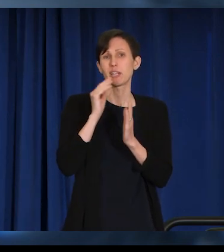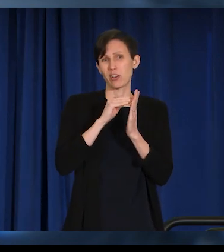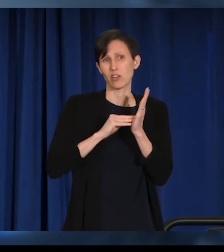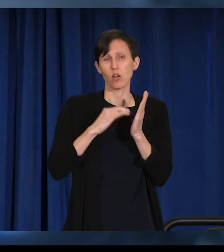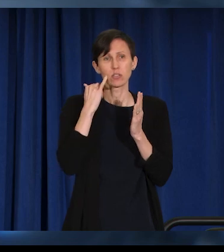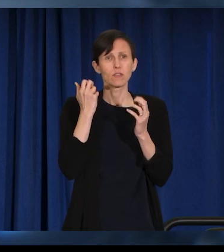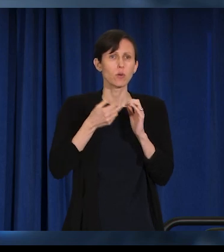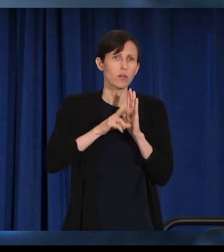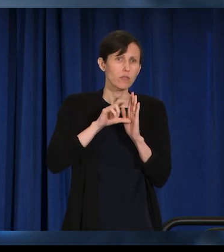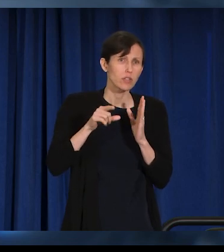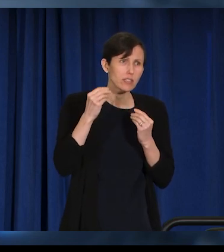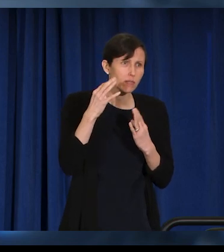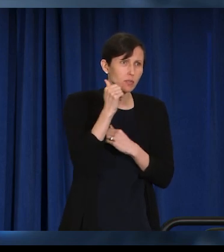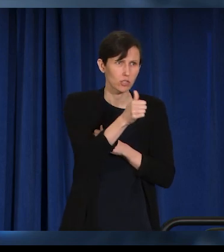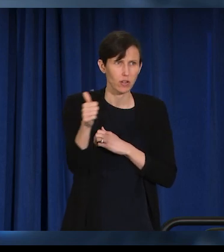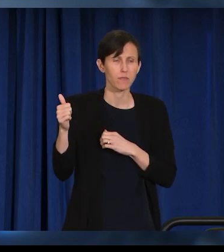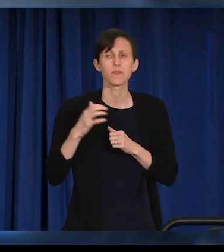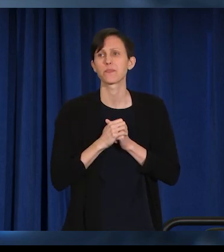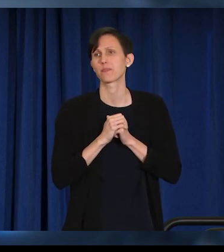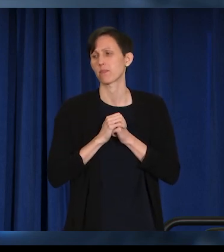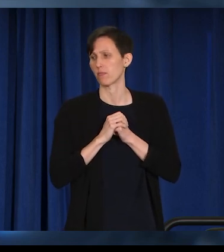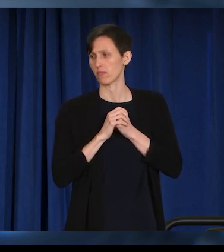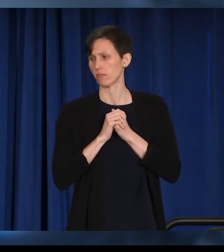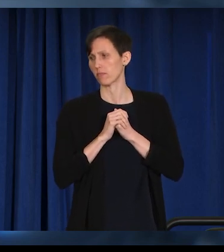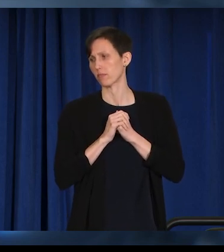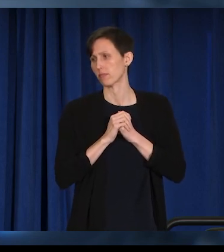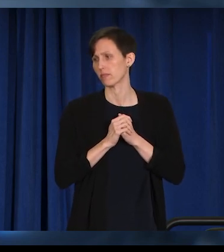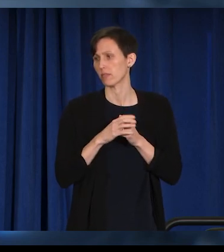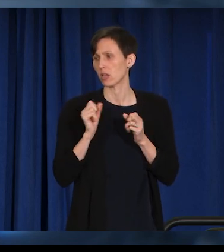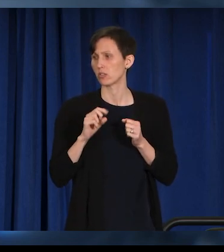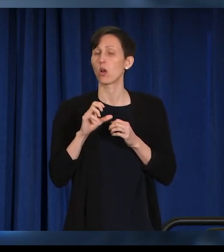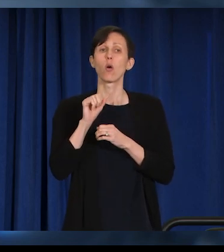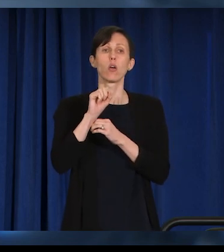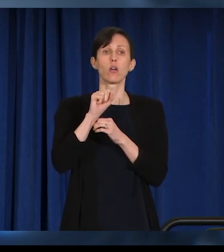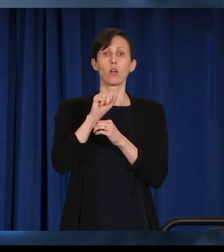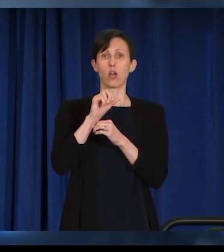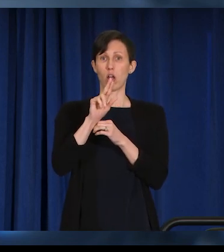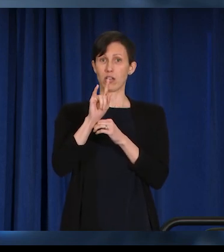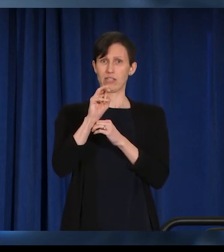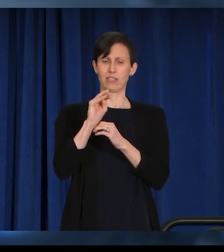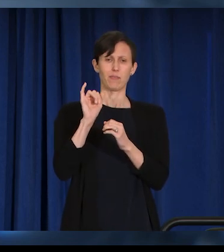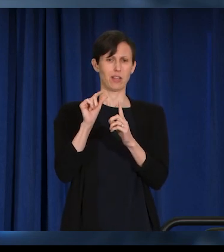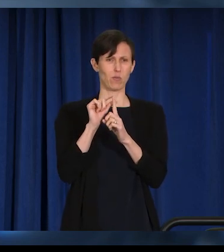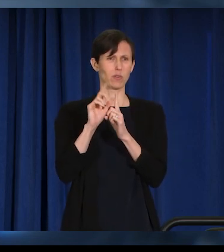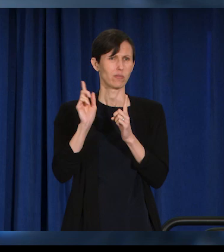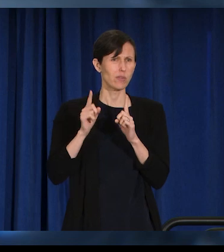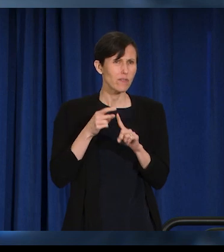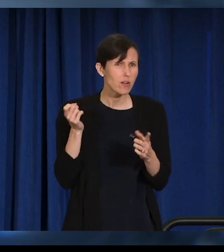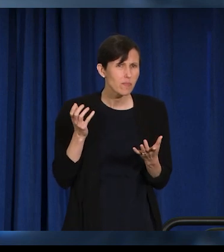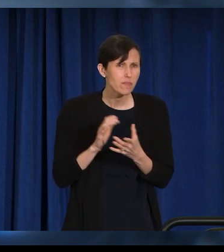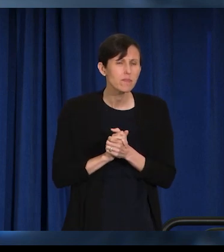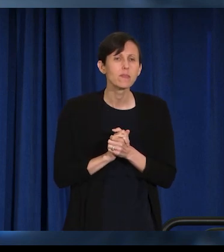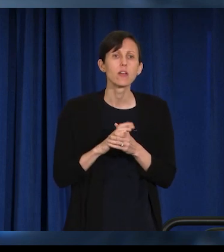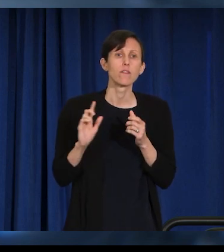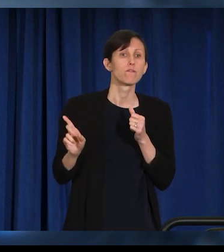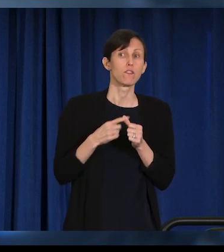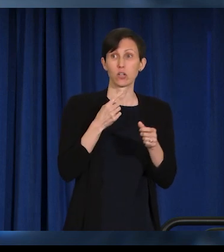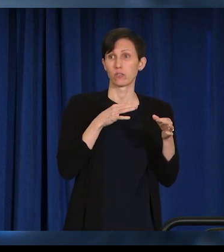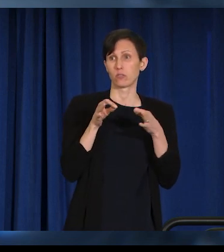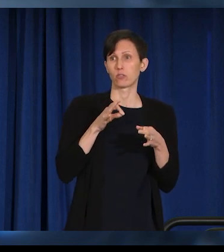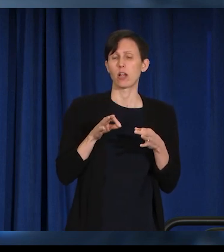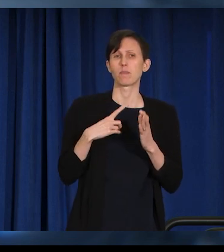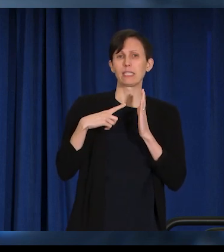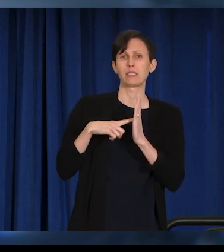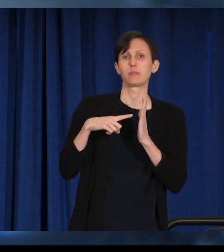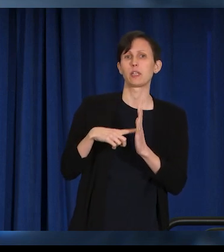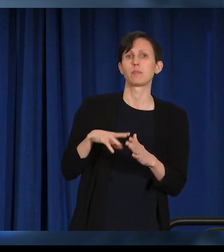review this information on your own. So the term autism, where did it come from? Well, it was first described as a